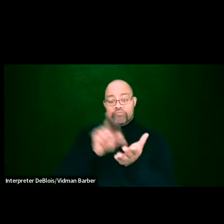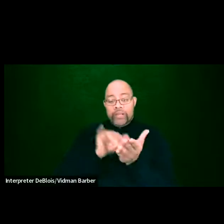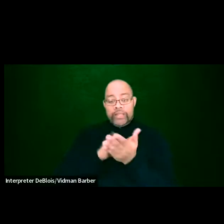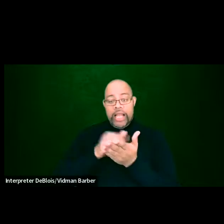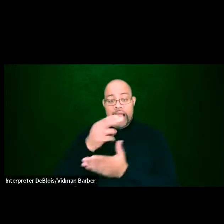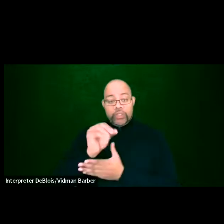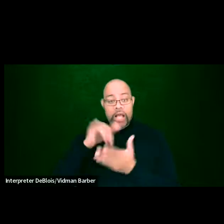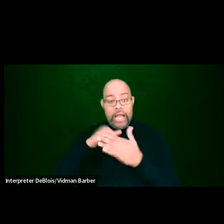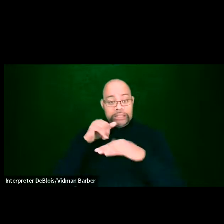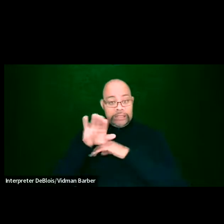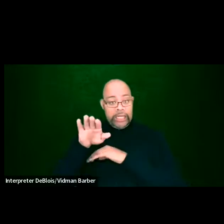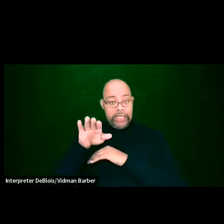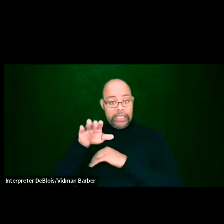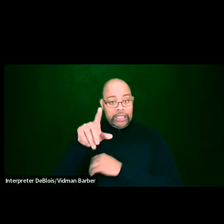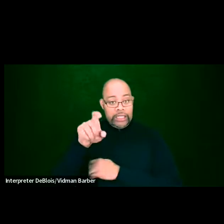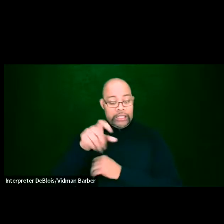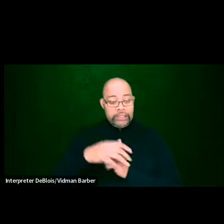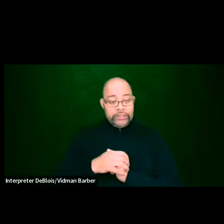handouts that I sent?